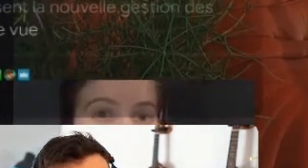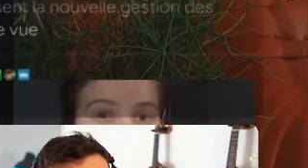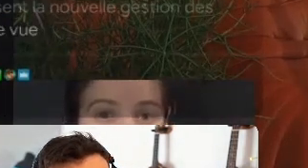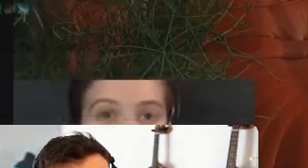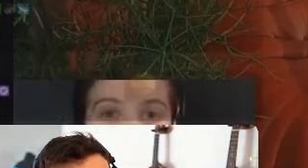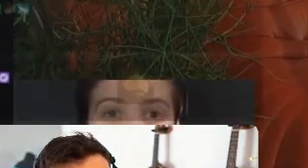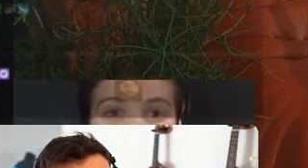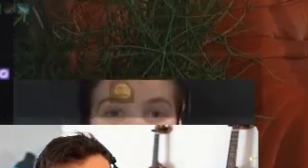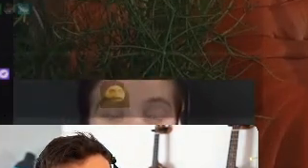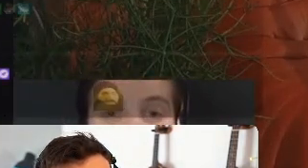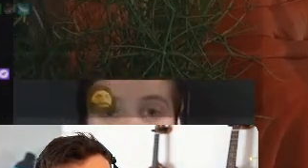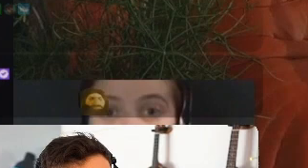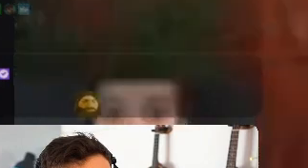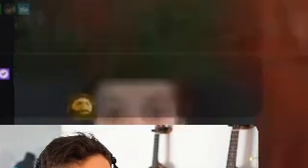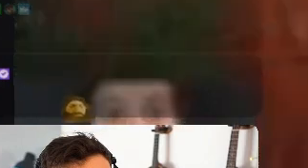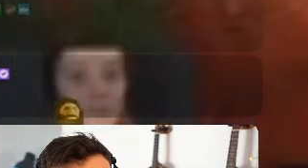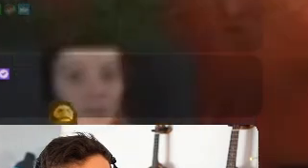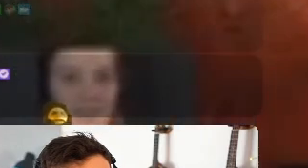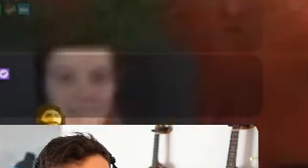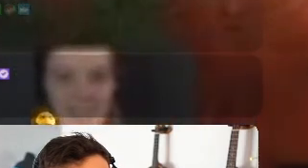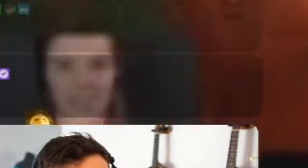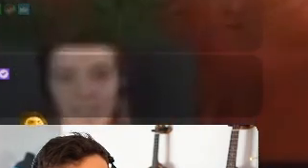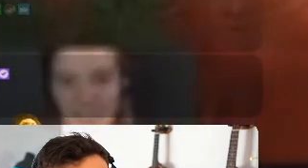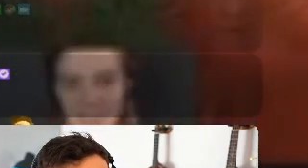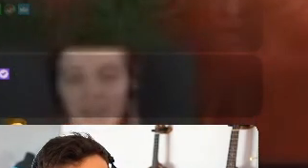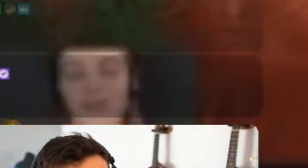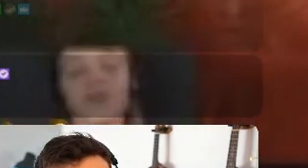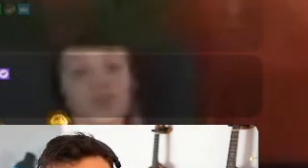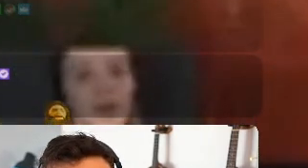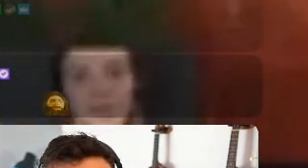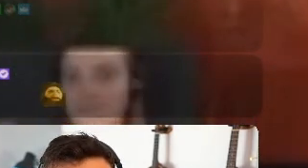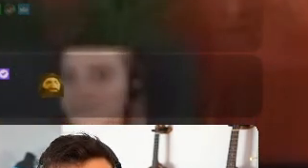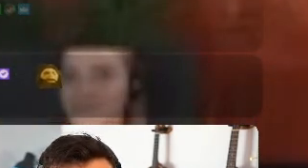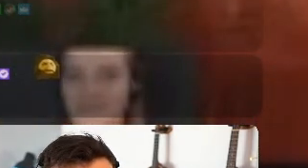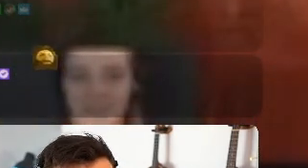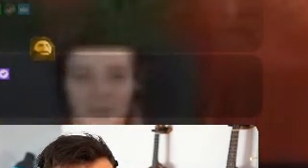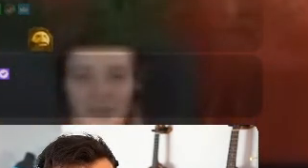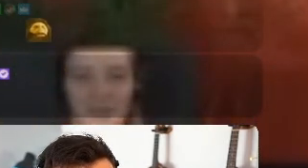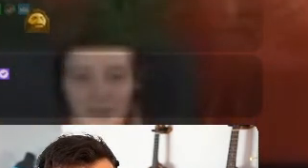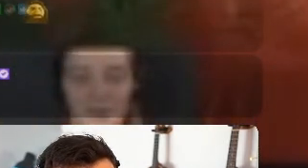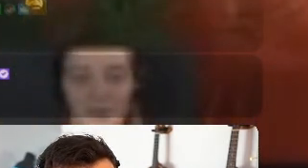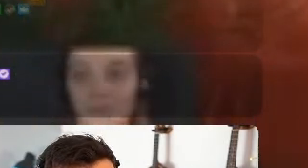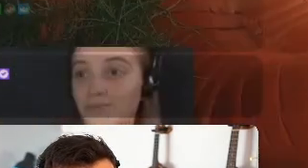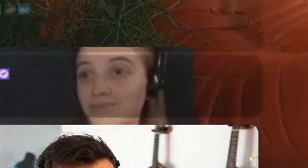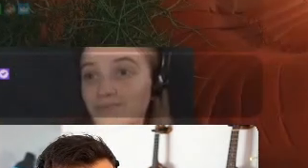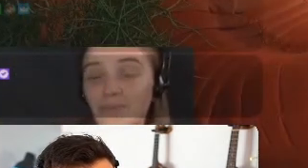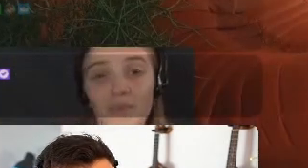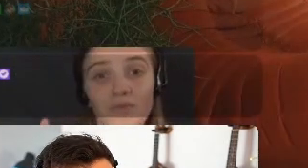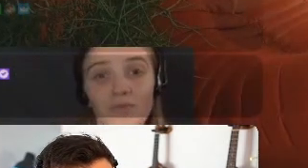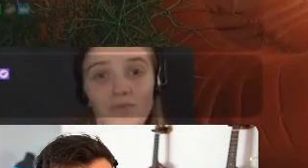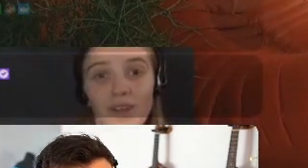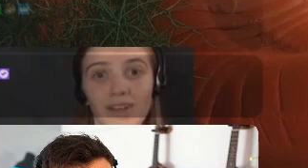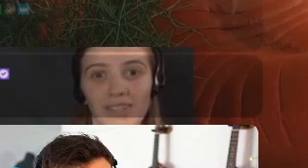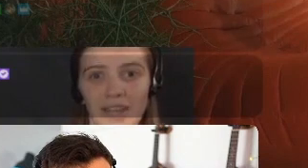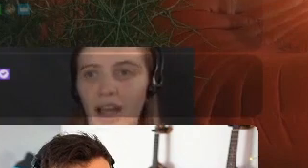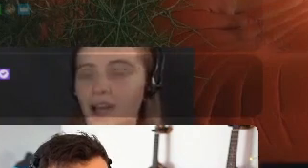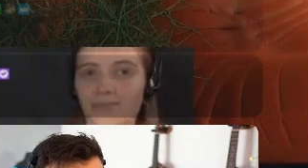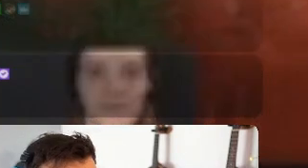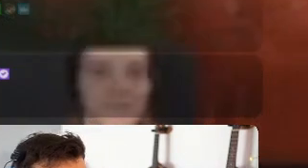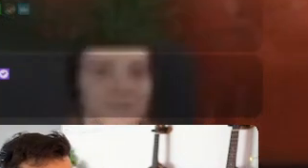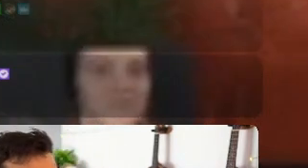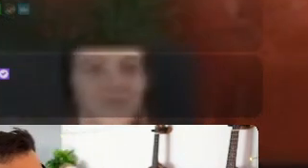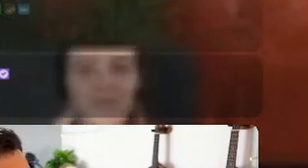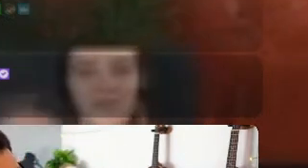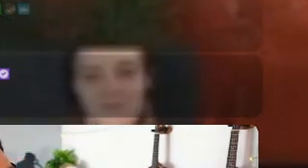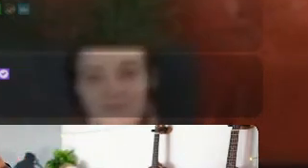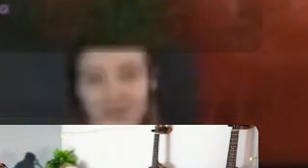Figma, and I'm so excited to be here with you. My name is Raji, and I couldn't be more thrilled to pair up with Jenny to host